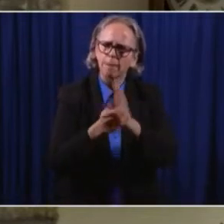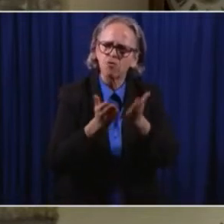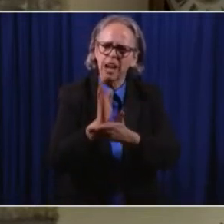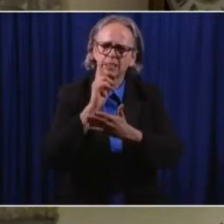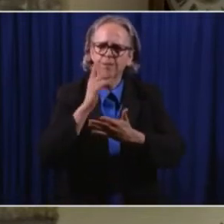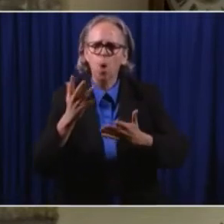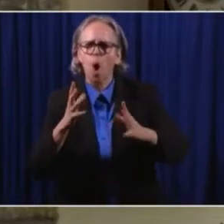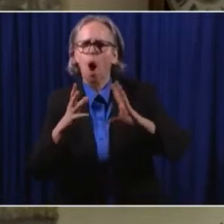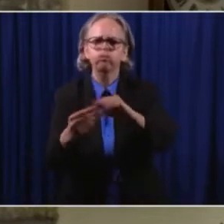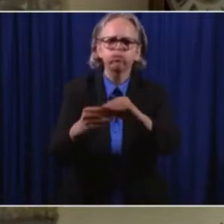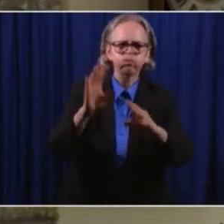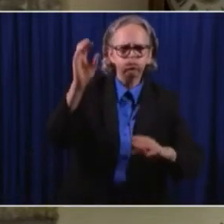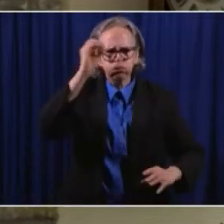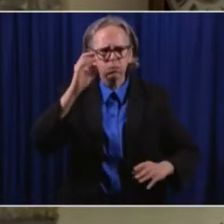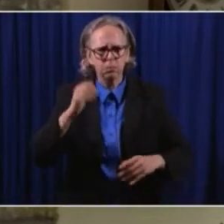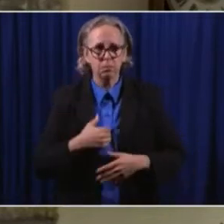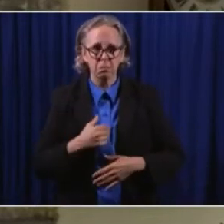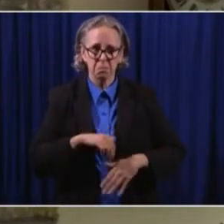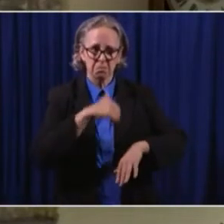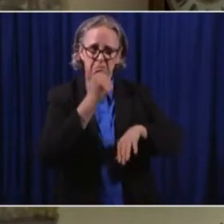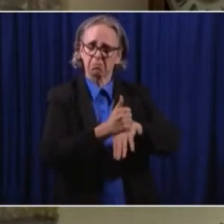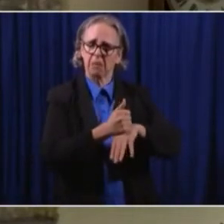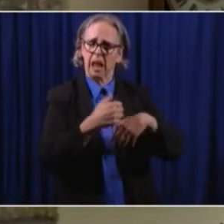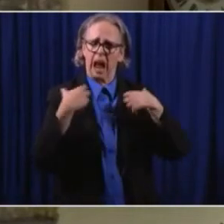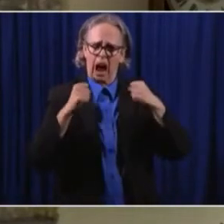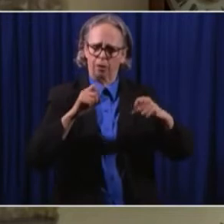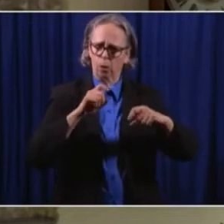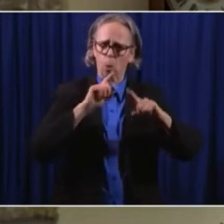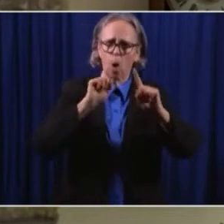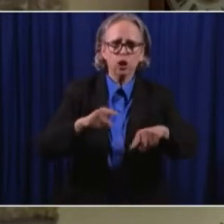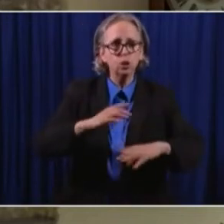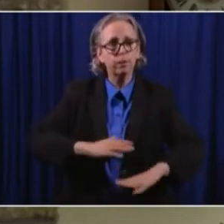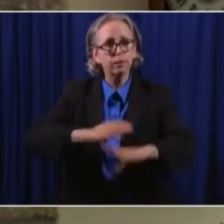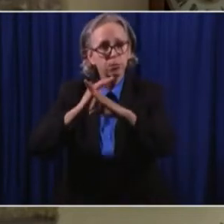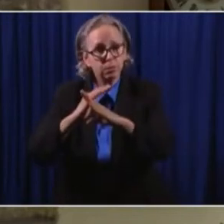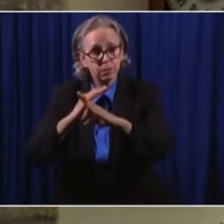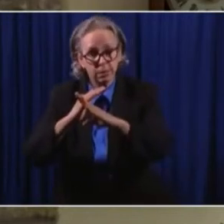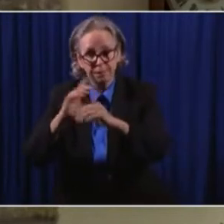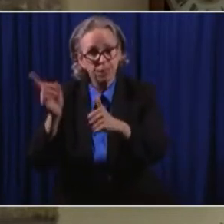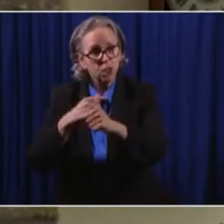that prohibits you from exercising your First Amendment rights. We said the same thing to demonstrators